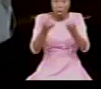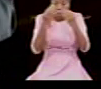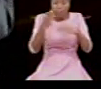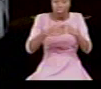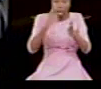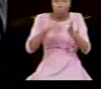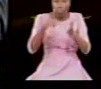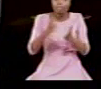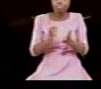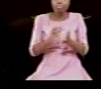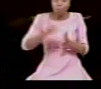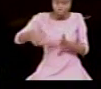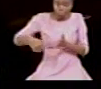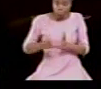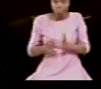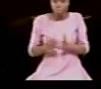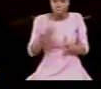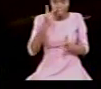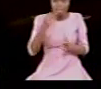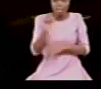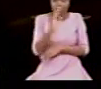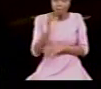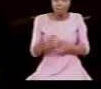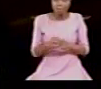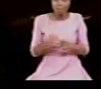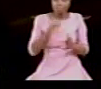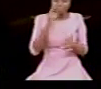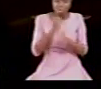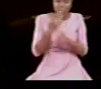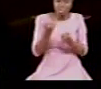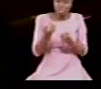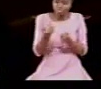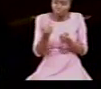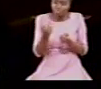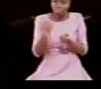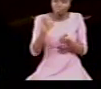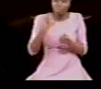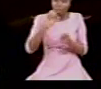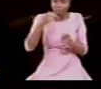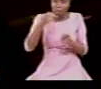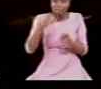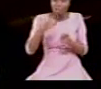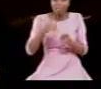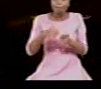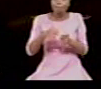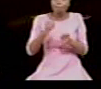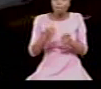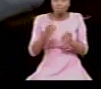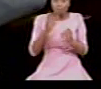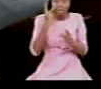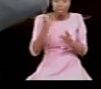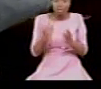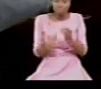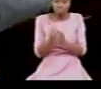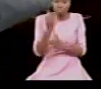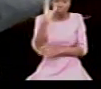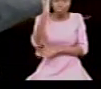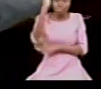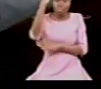sow. Look at a farmer, just a grain of corn or maize, then you see